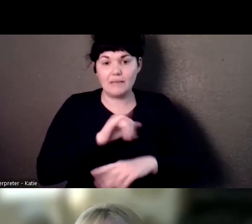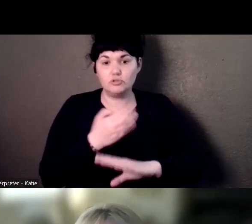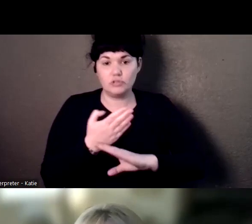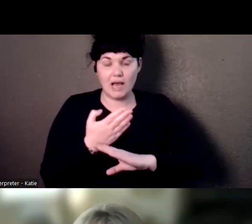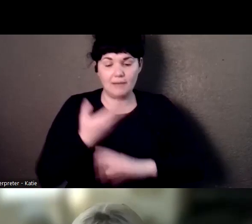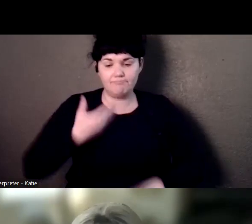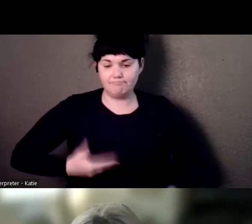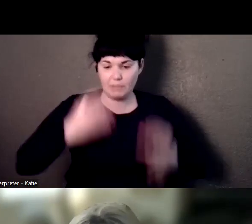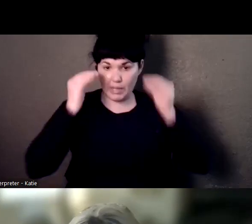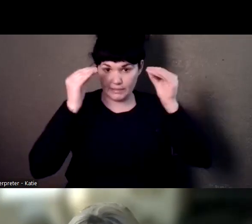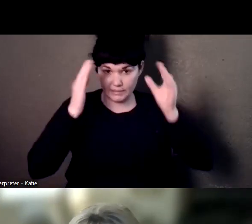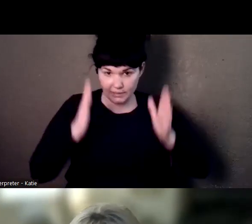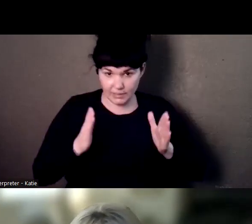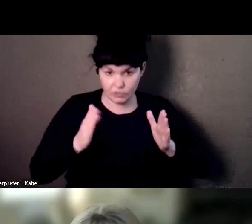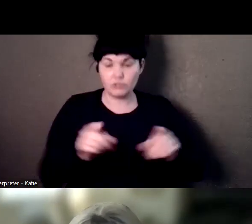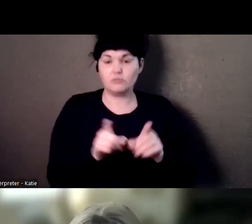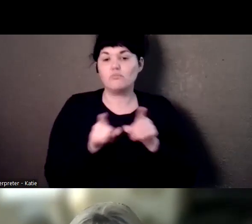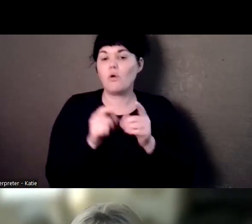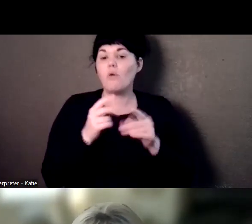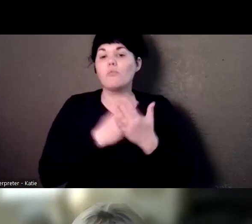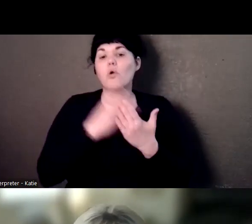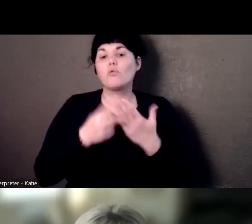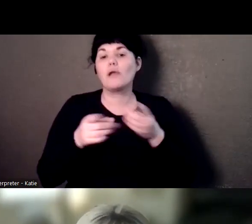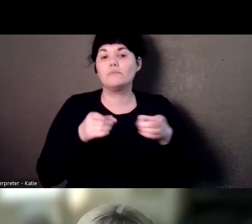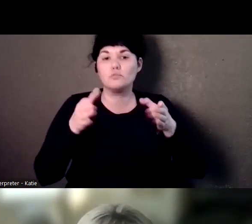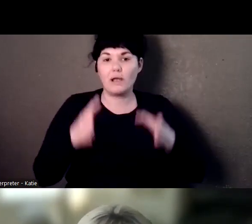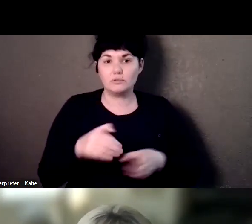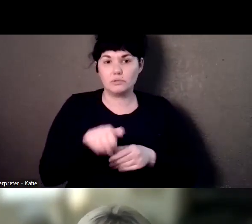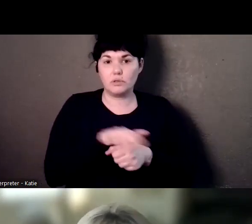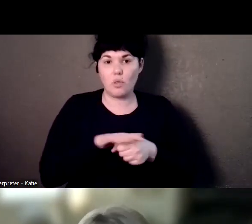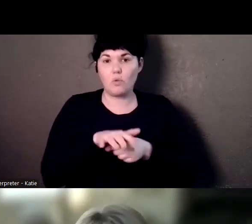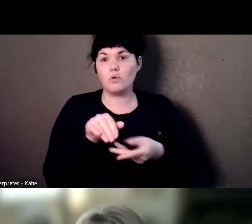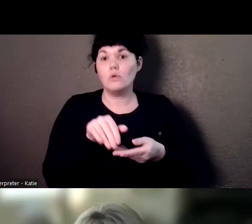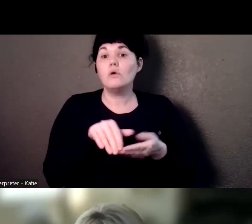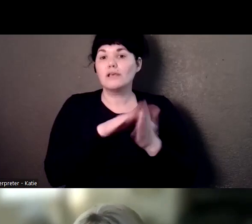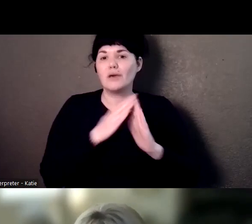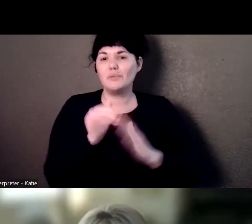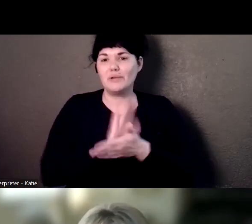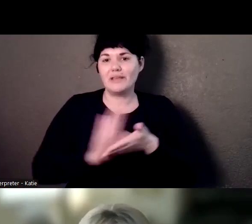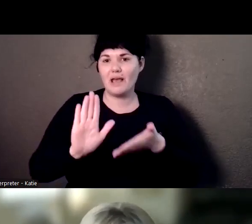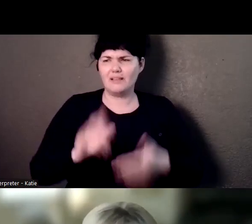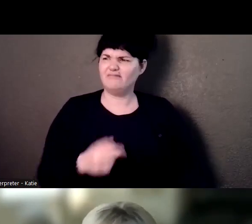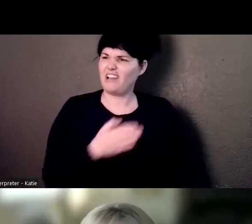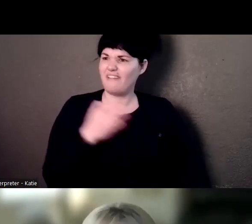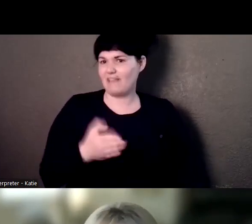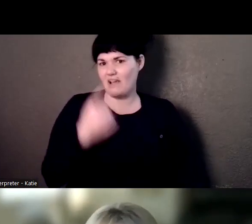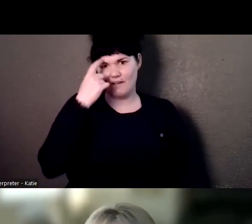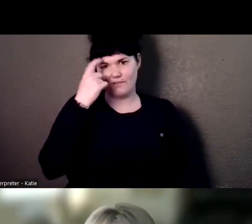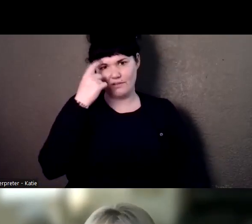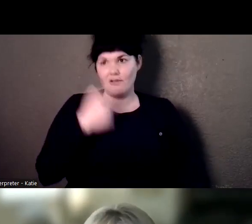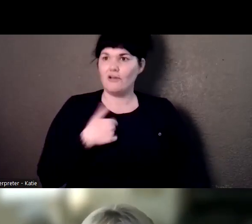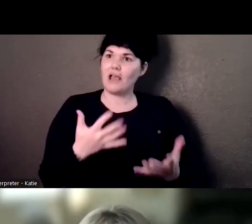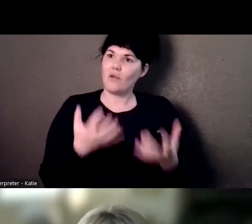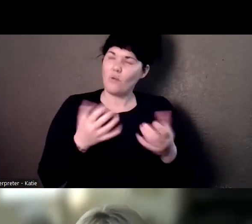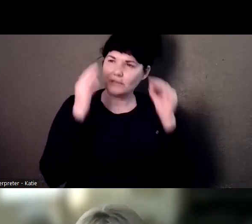teacher and a program director at the local community college. I never thought that I wanted to teach